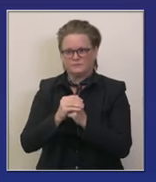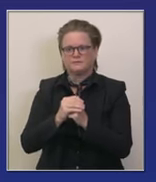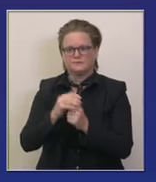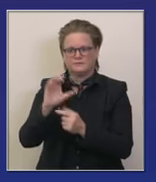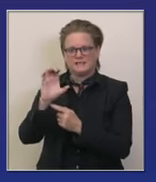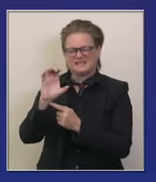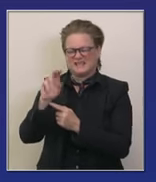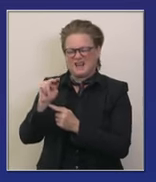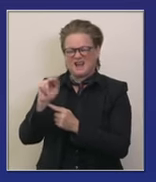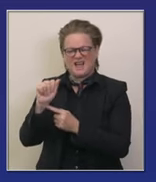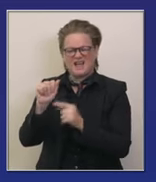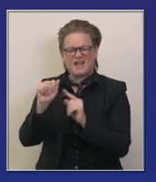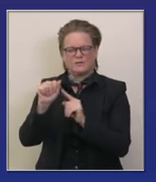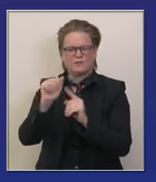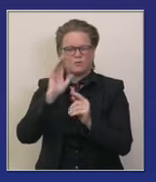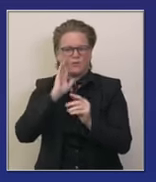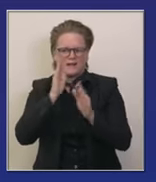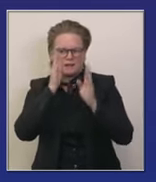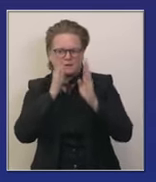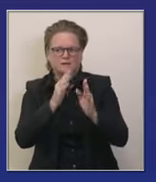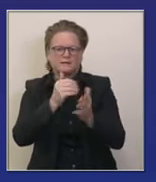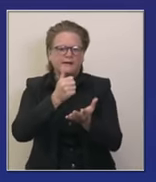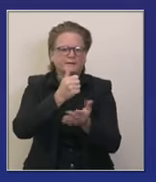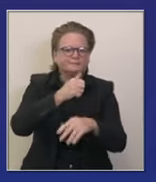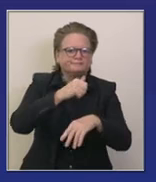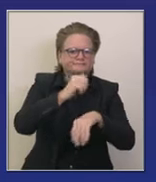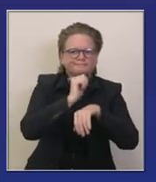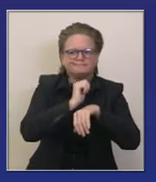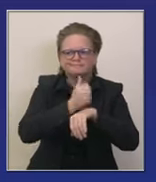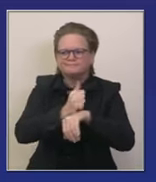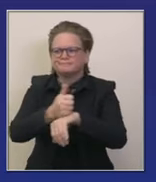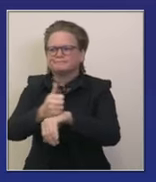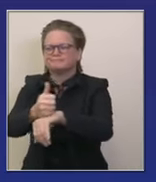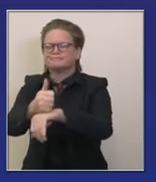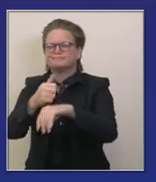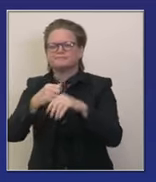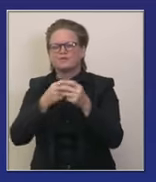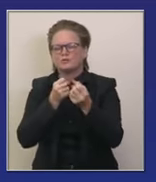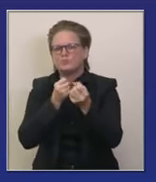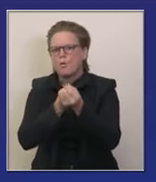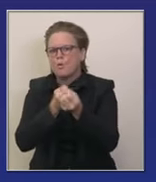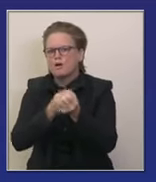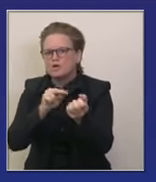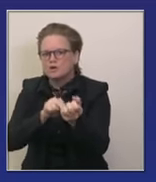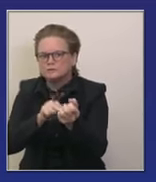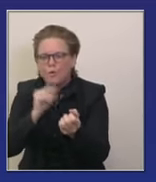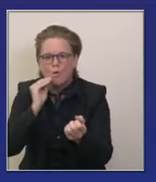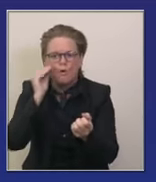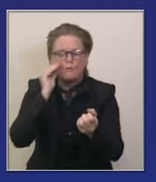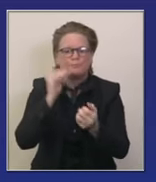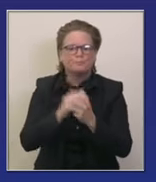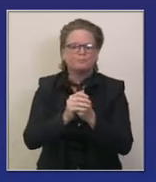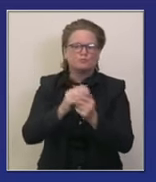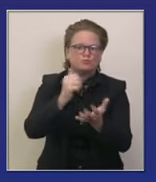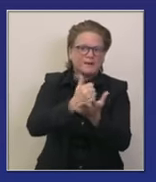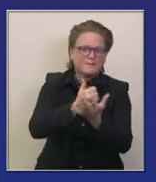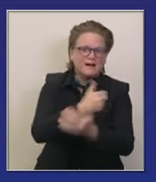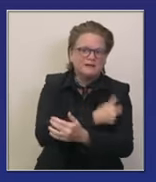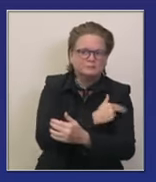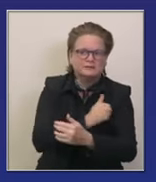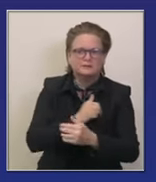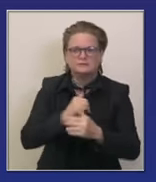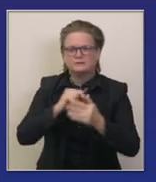staff various needs, including brain health, related behavioral health technicians,